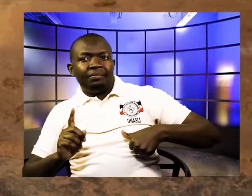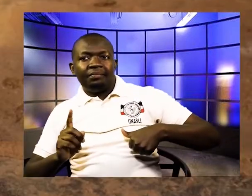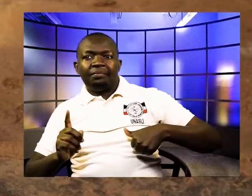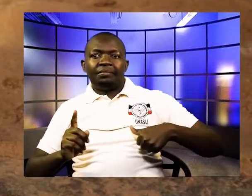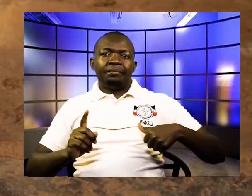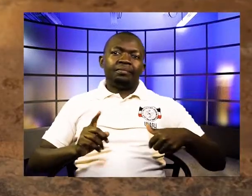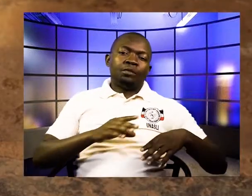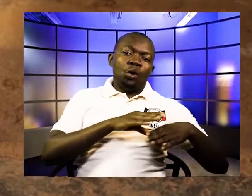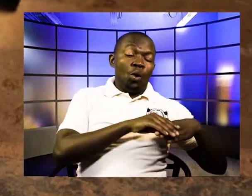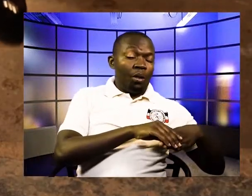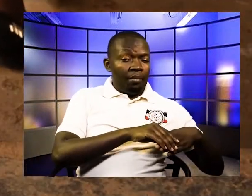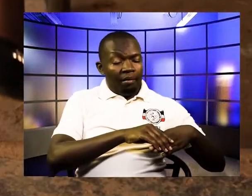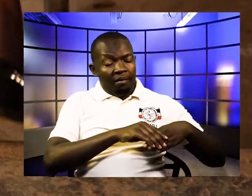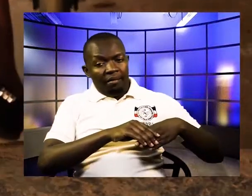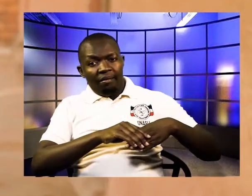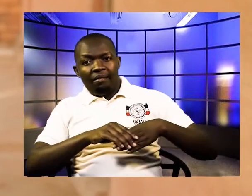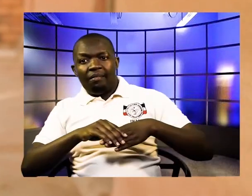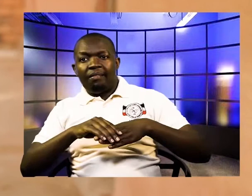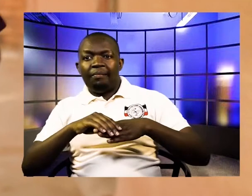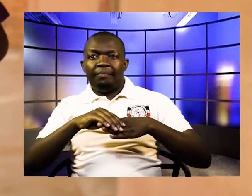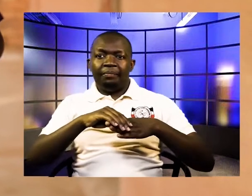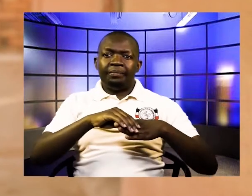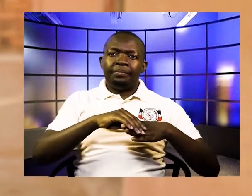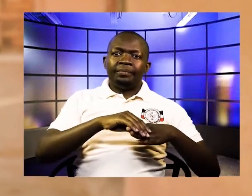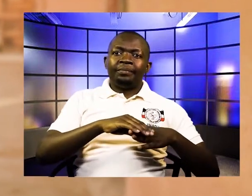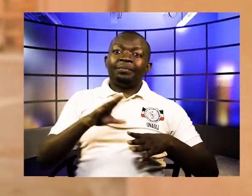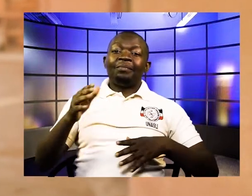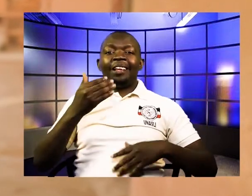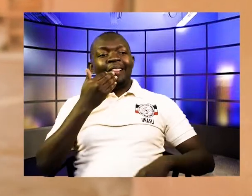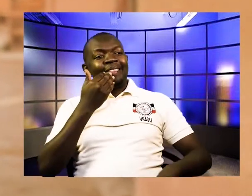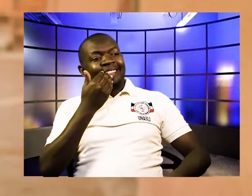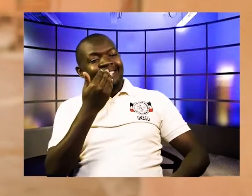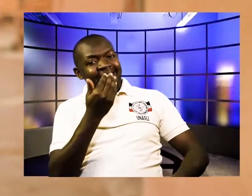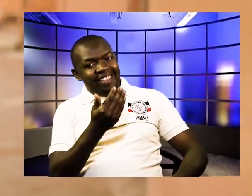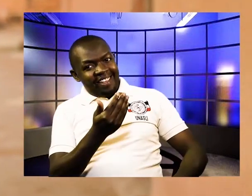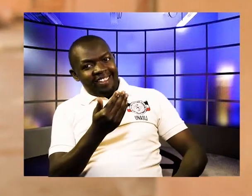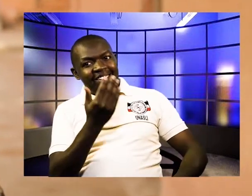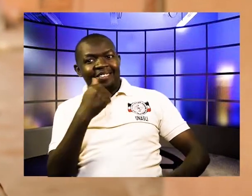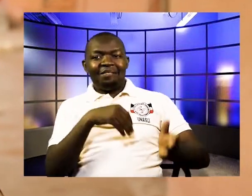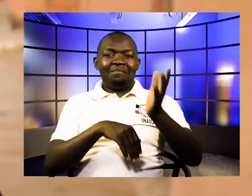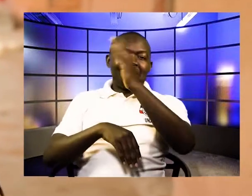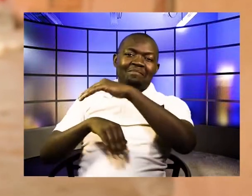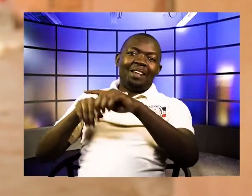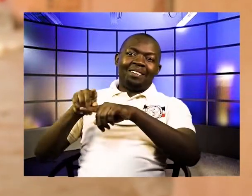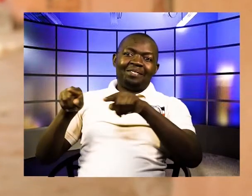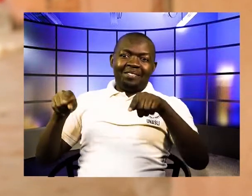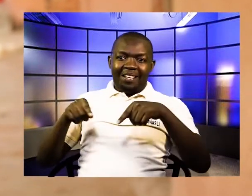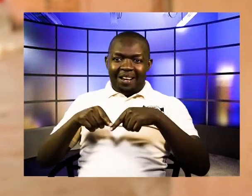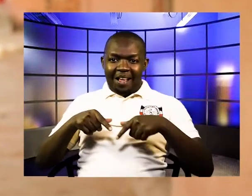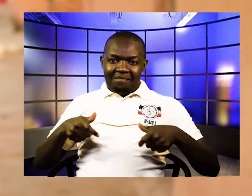Do not despise me. Well, thank you. You can go back to class.